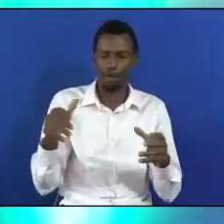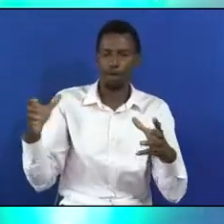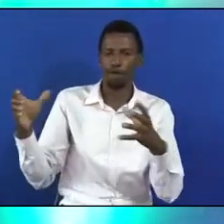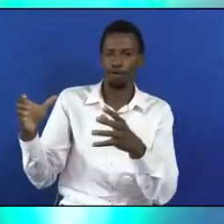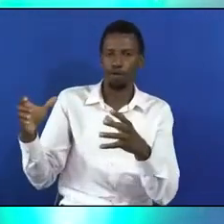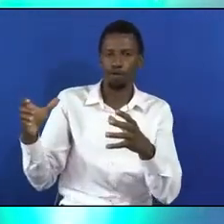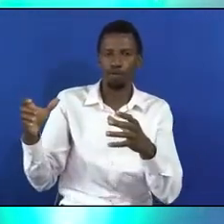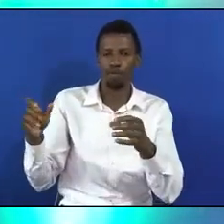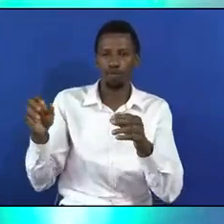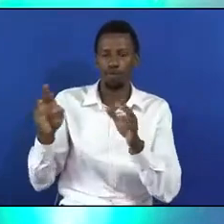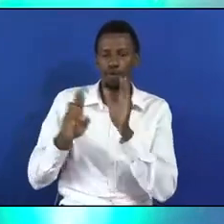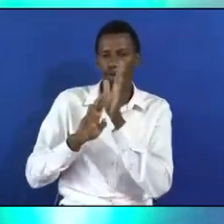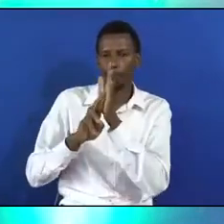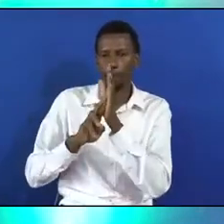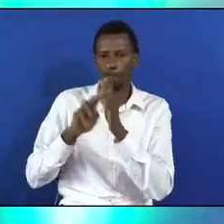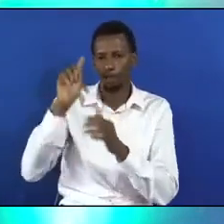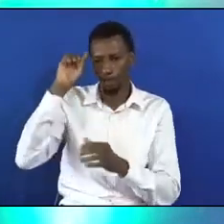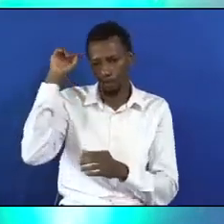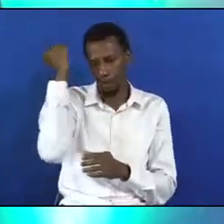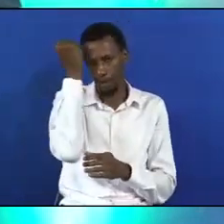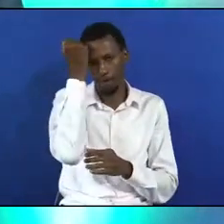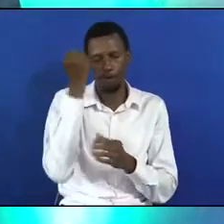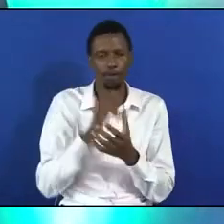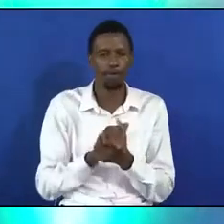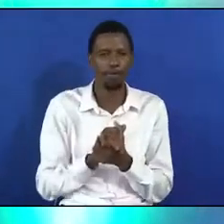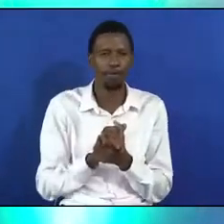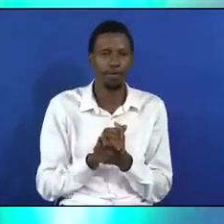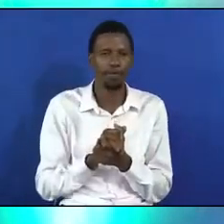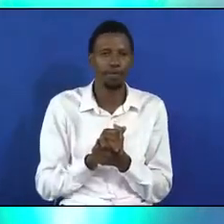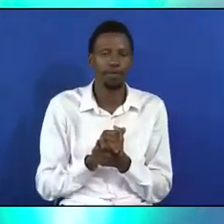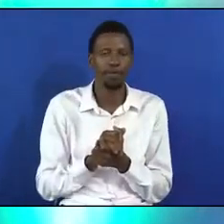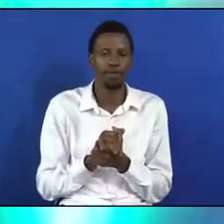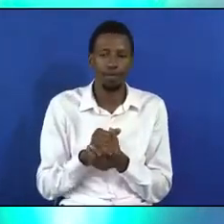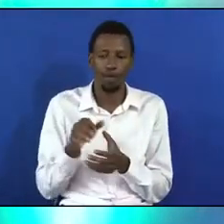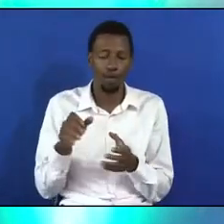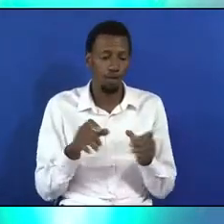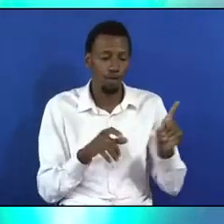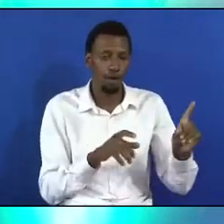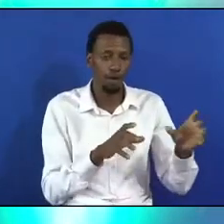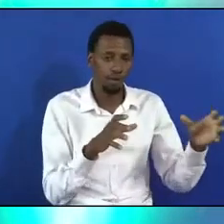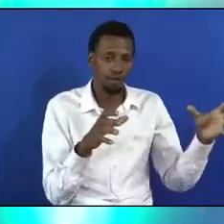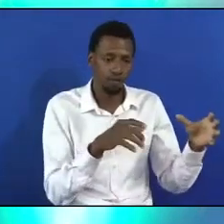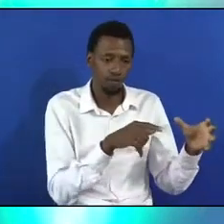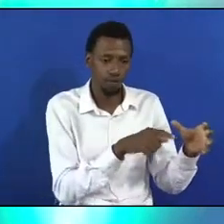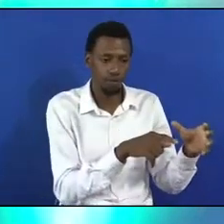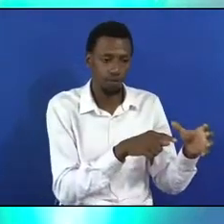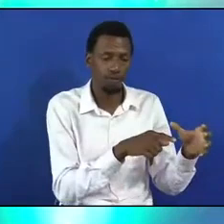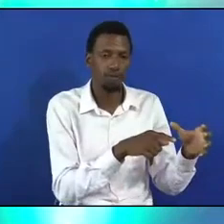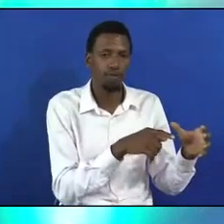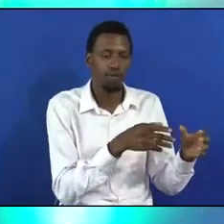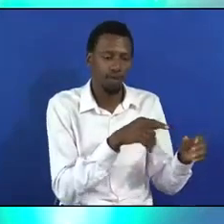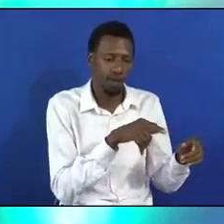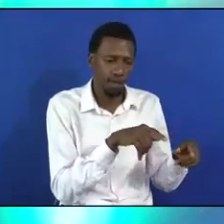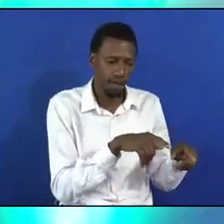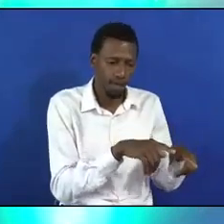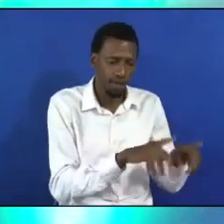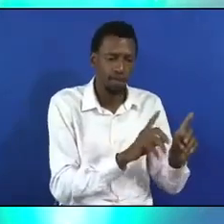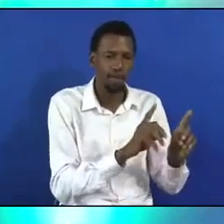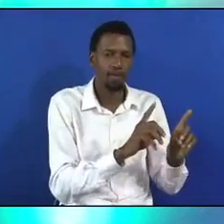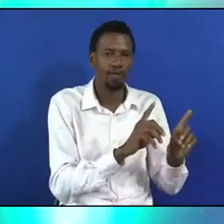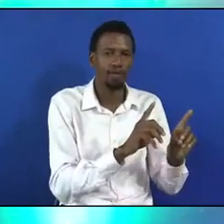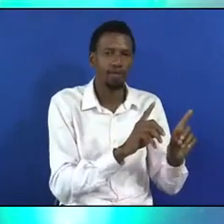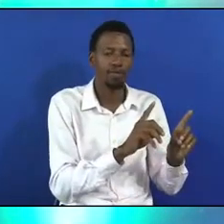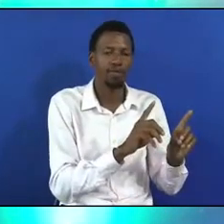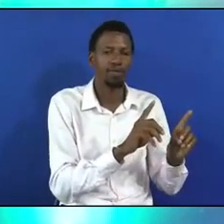who are representing Abel. And what of these two crosses? One cross avails themselves of the